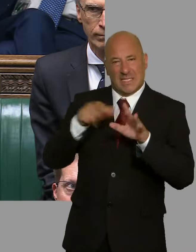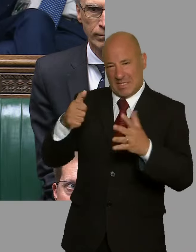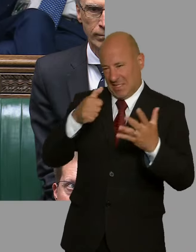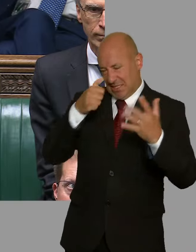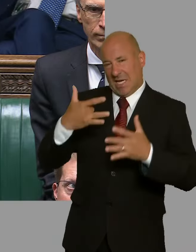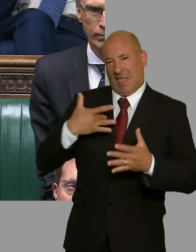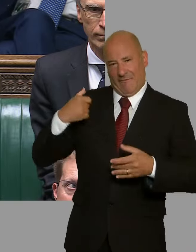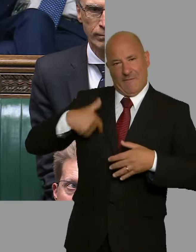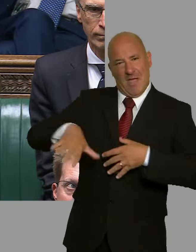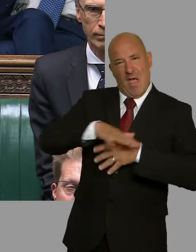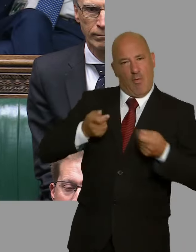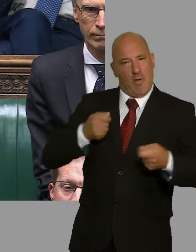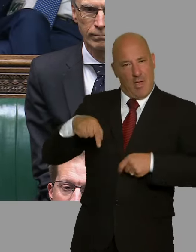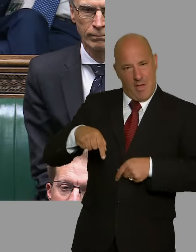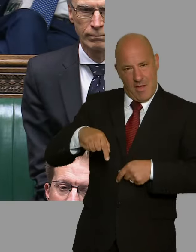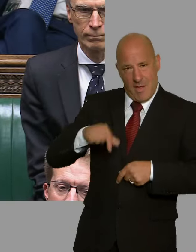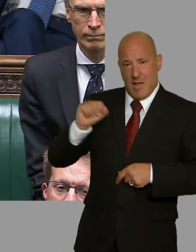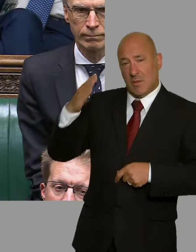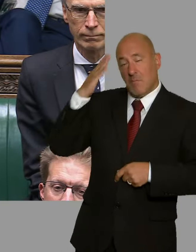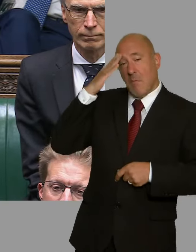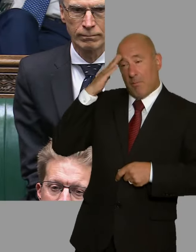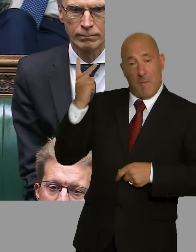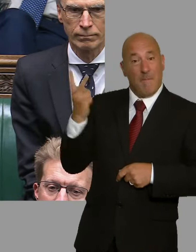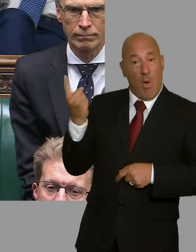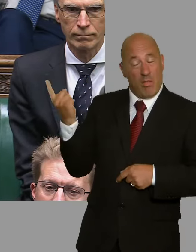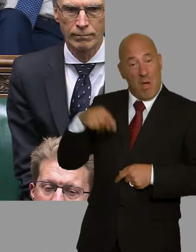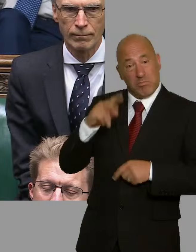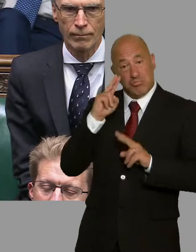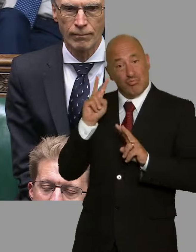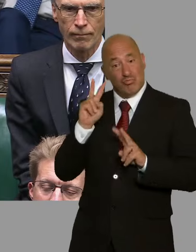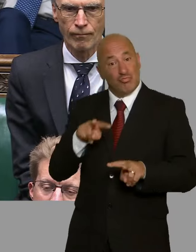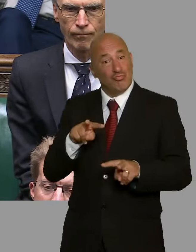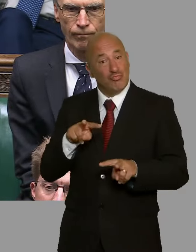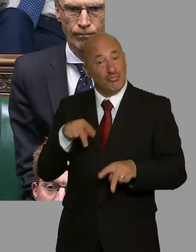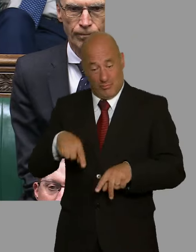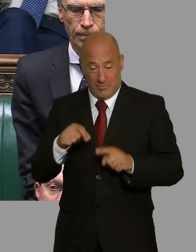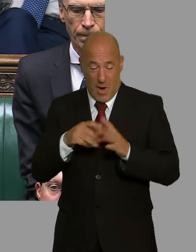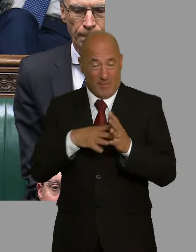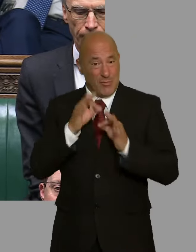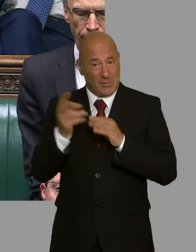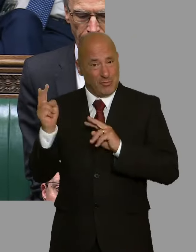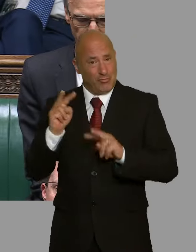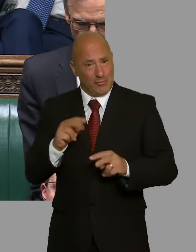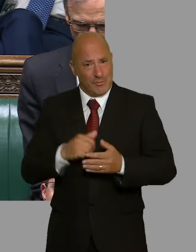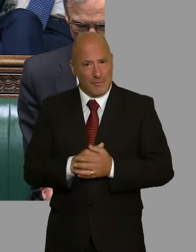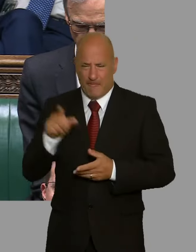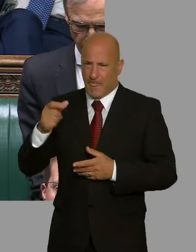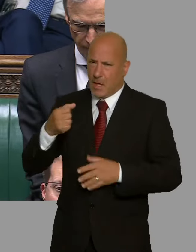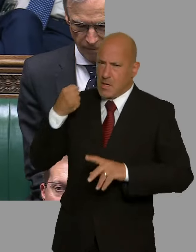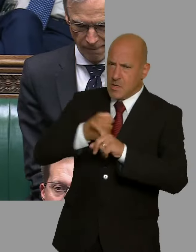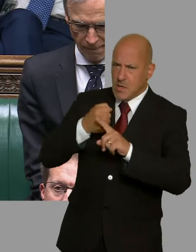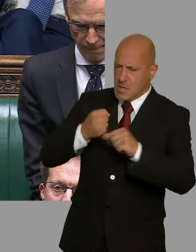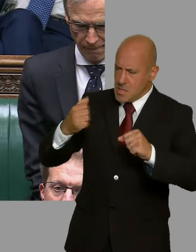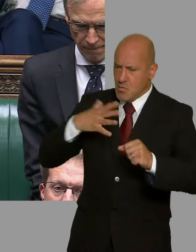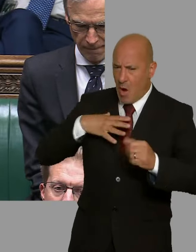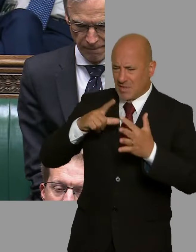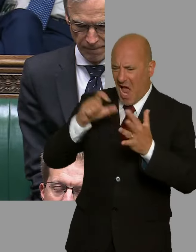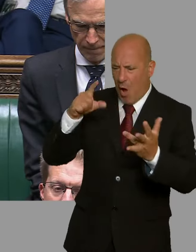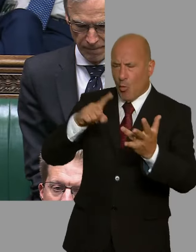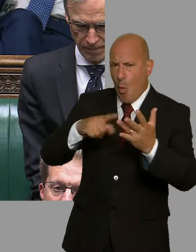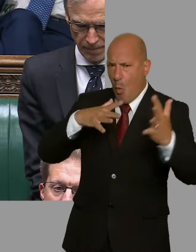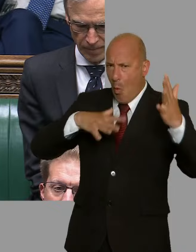by saving thousands of plastic chocolate and sweet tubs from landfill because they're not currently recyclable. Will the Prime Minister commit to ask